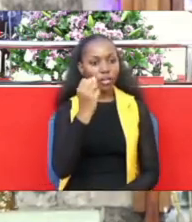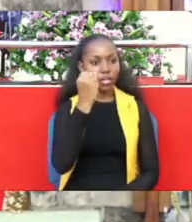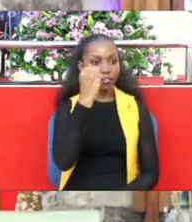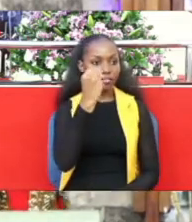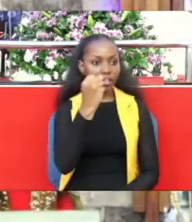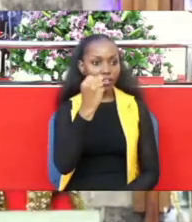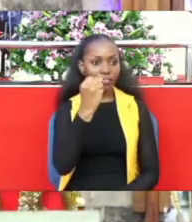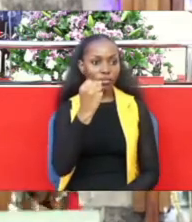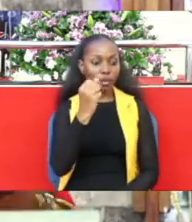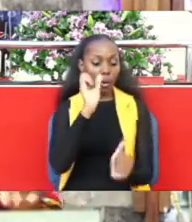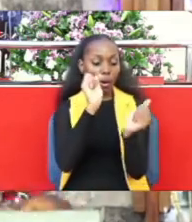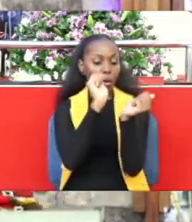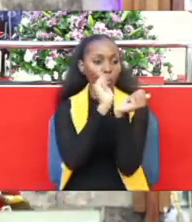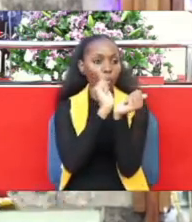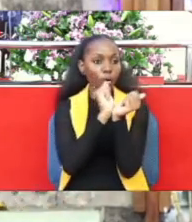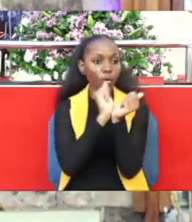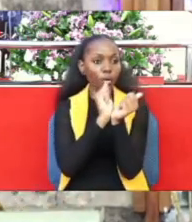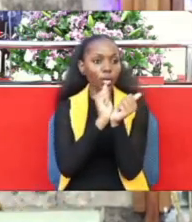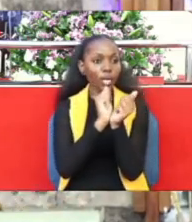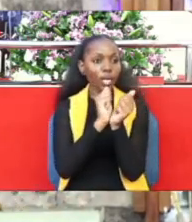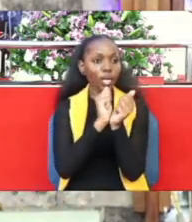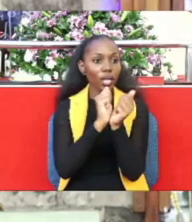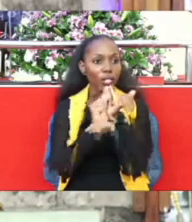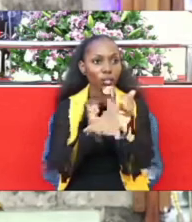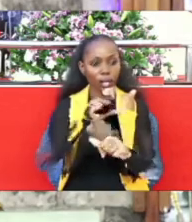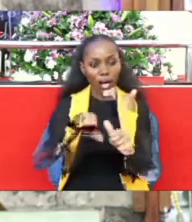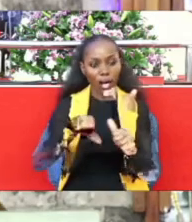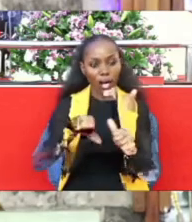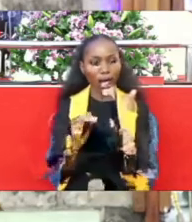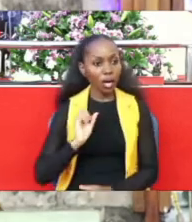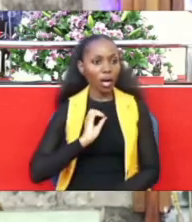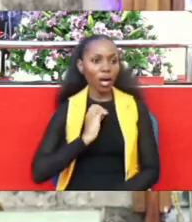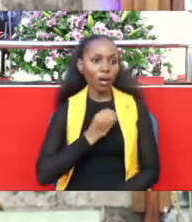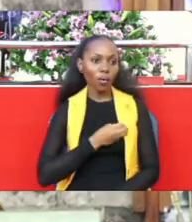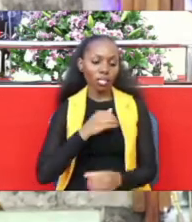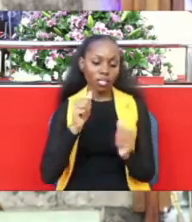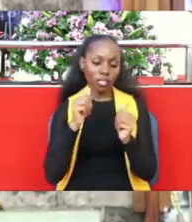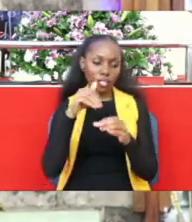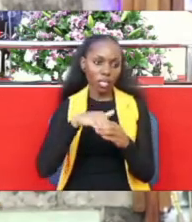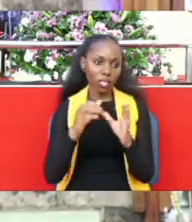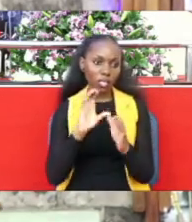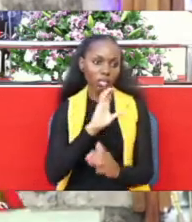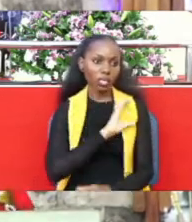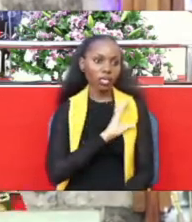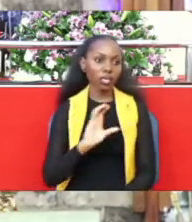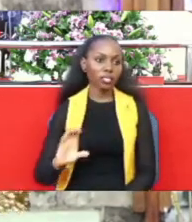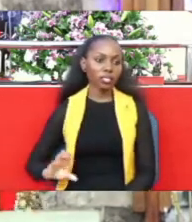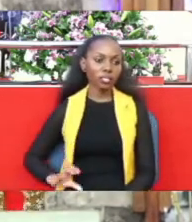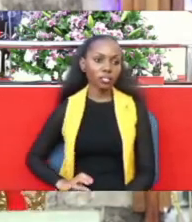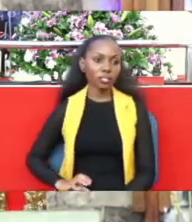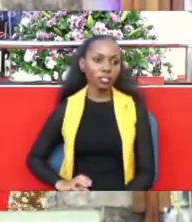is talking about our walk in Christ. Anasema juu ya matembezi yetu na safari yetu katika Yesu. In other words, we are not